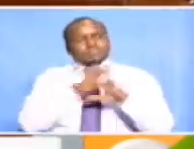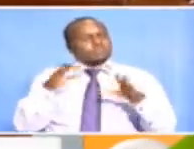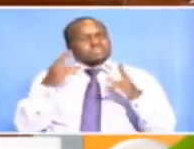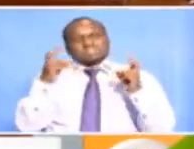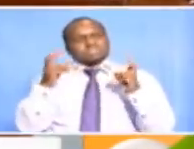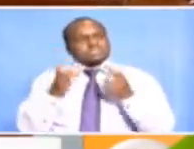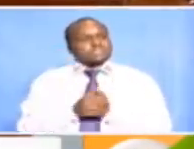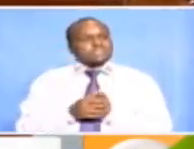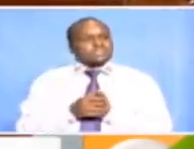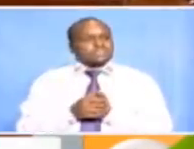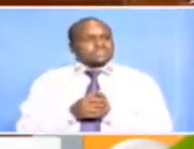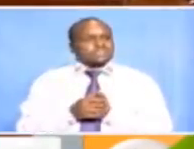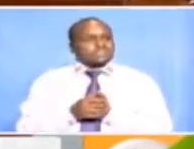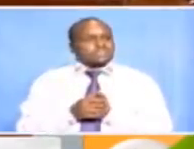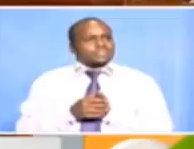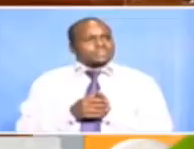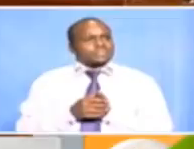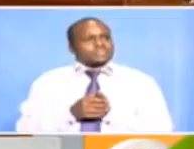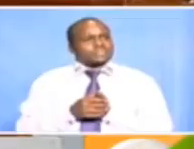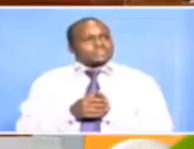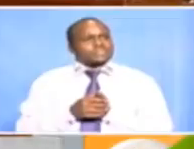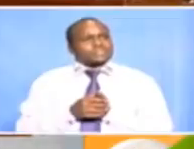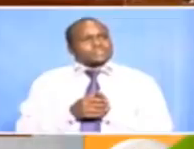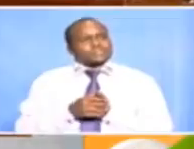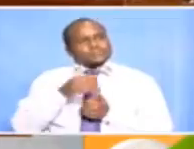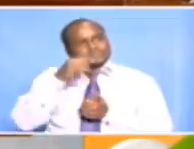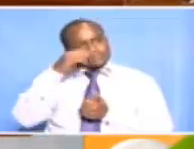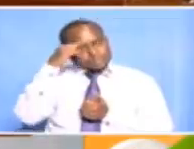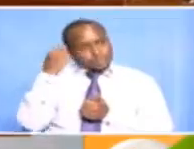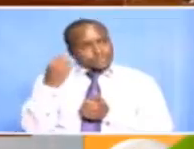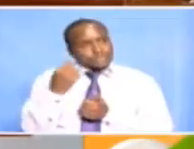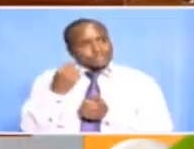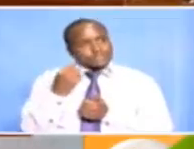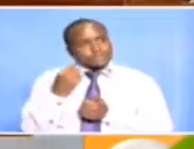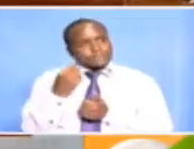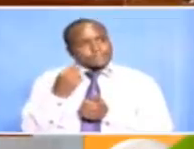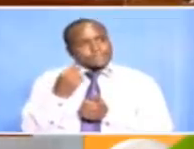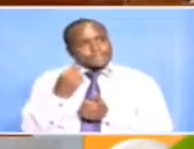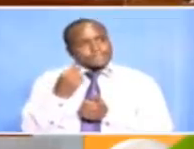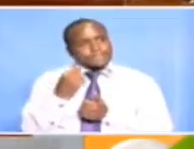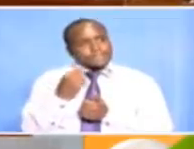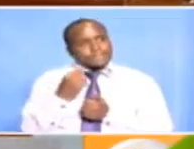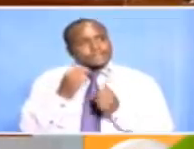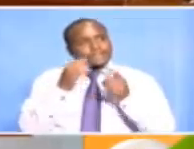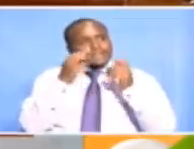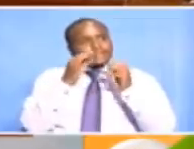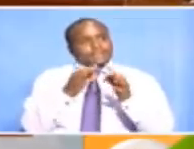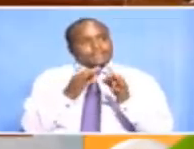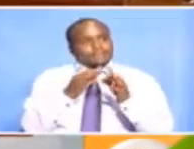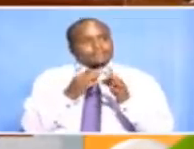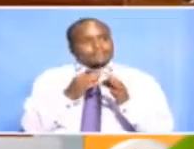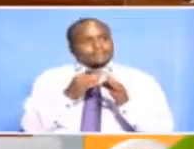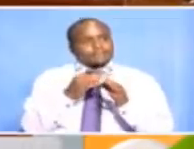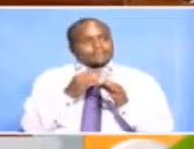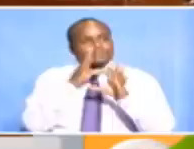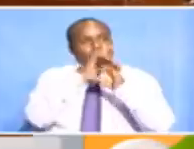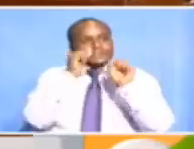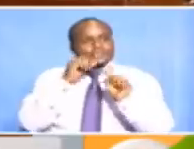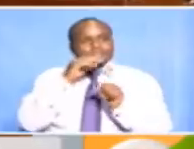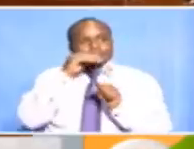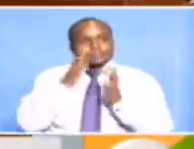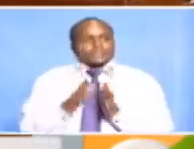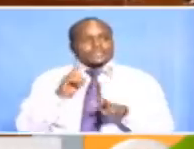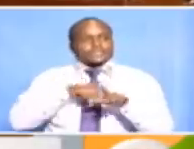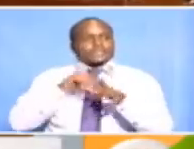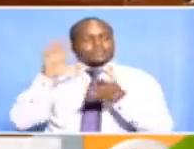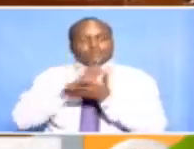you're trying to be malicious. These are non-issues. Why? If I put the president on speakerphone, when people's houses were